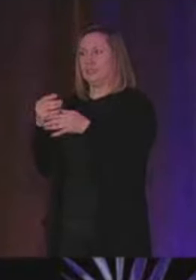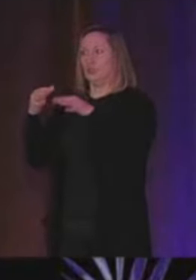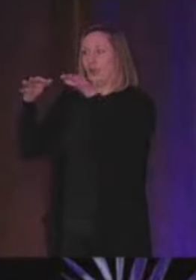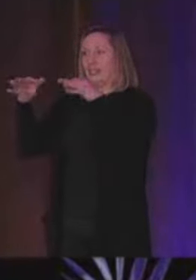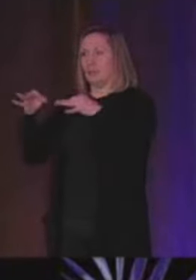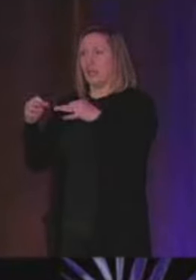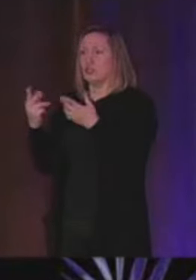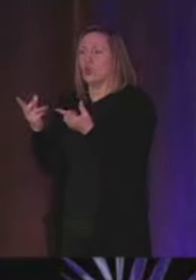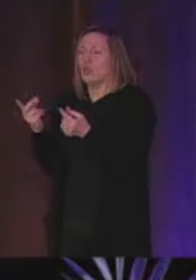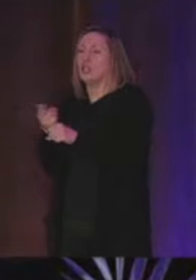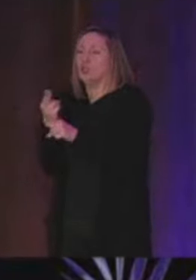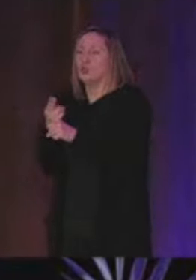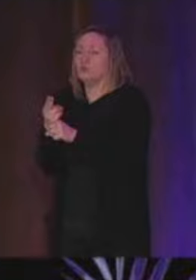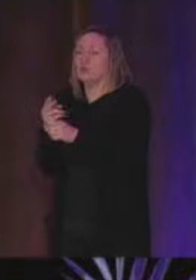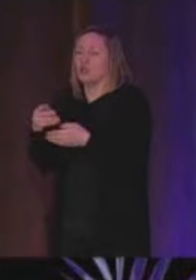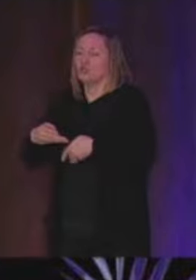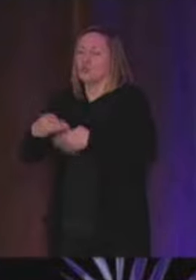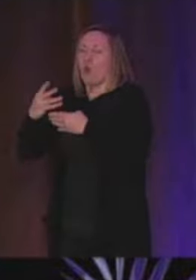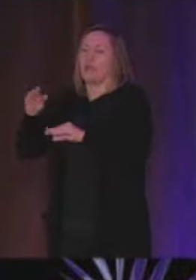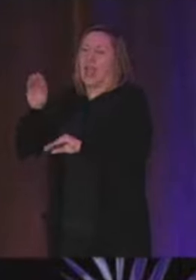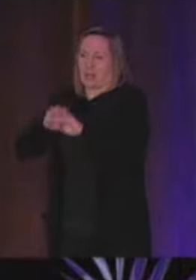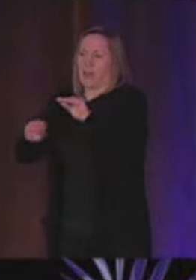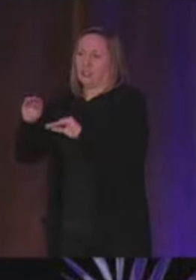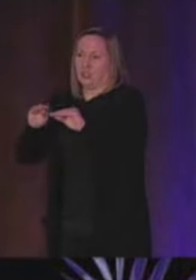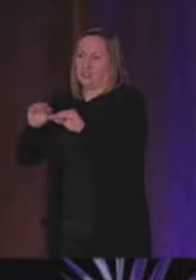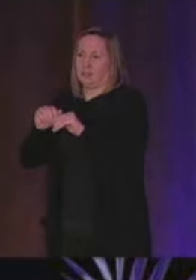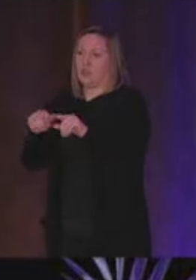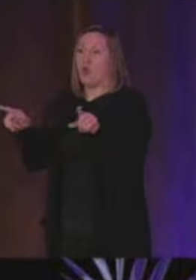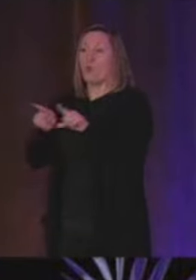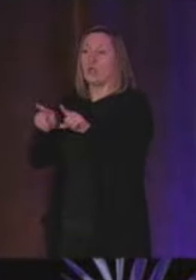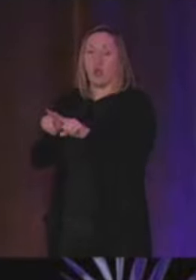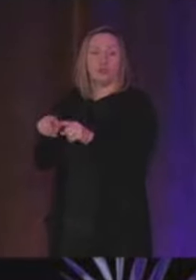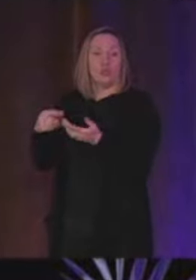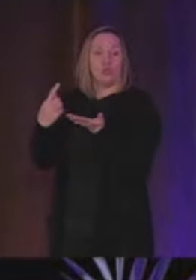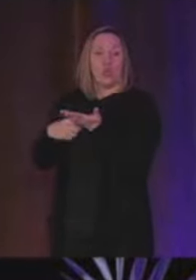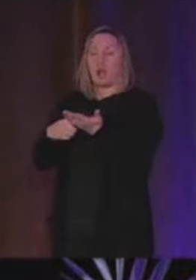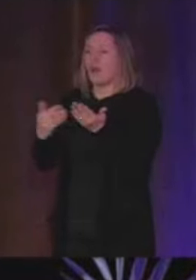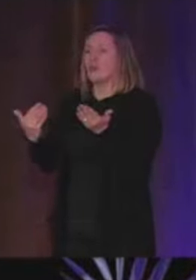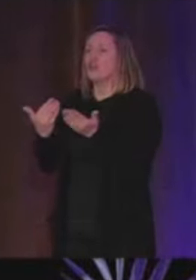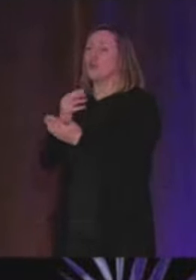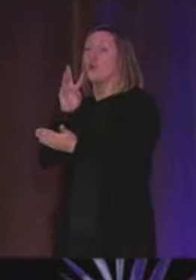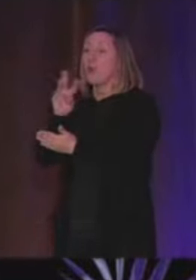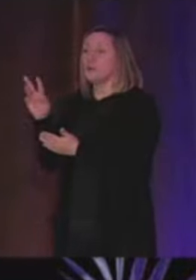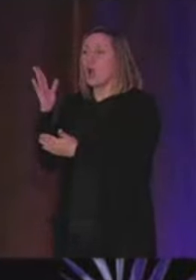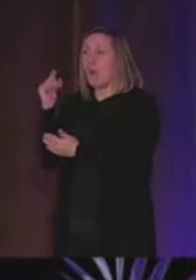scroll animations to do so. We all talk about their new websites because they are interesting.